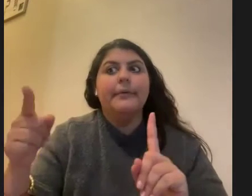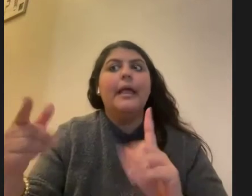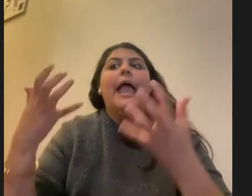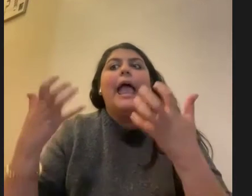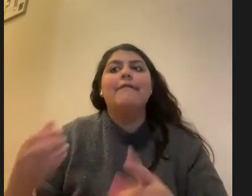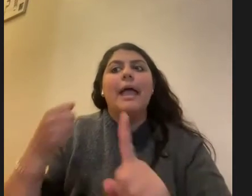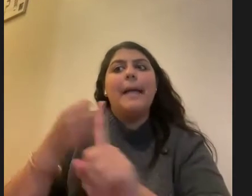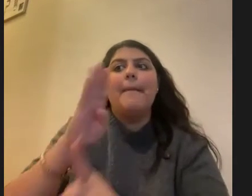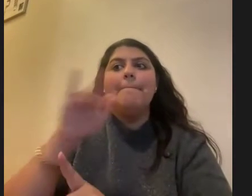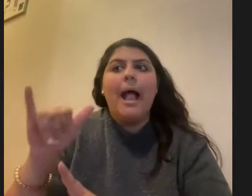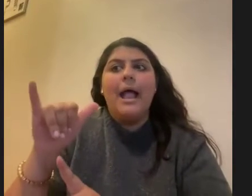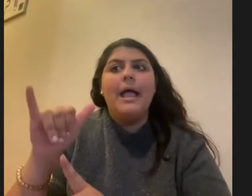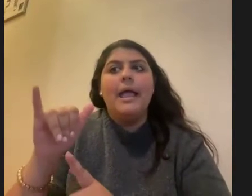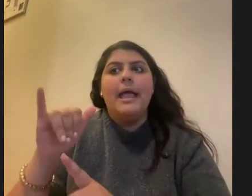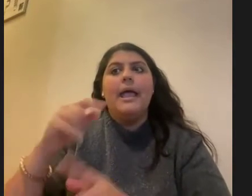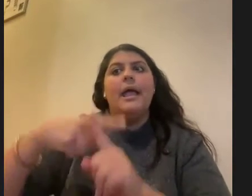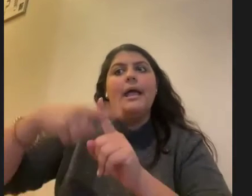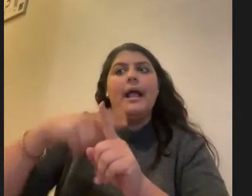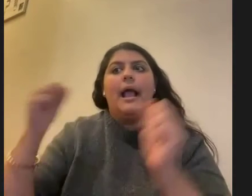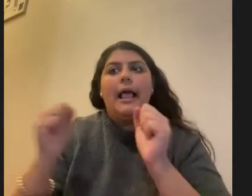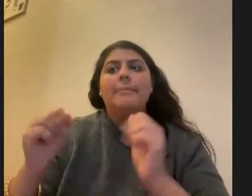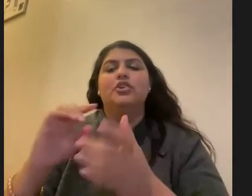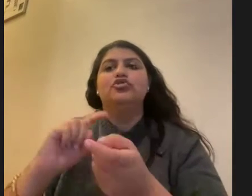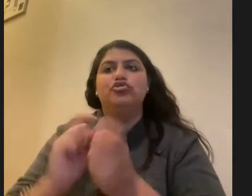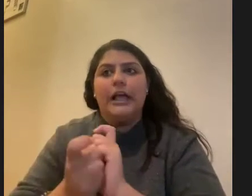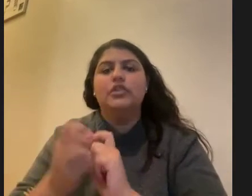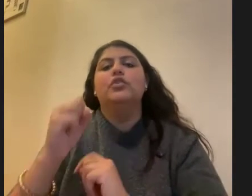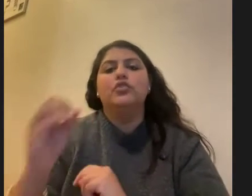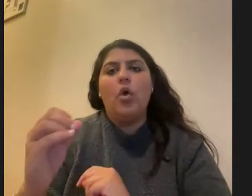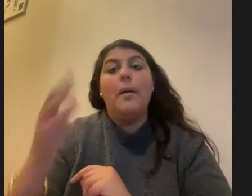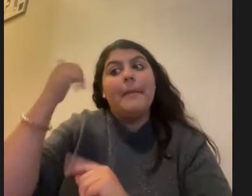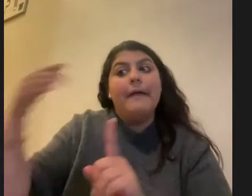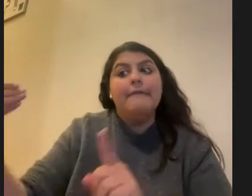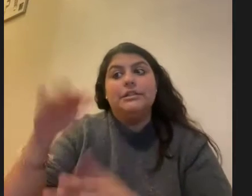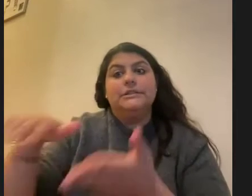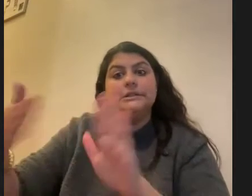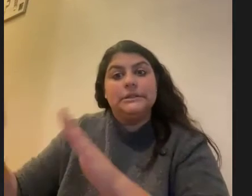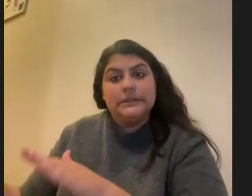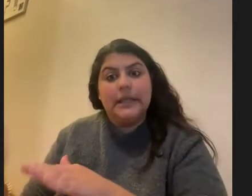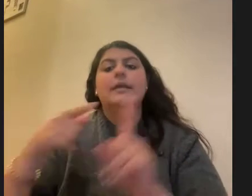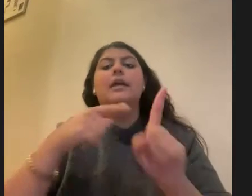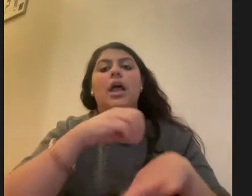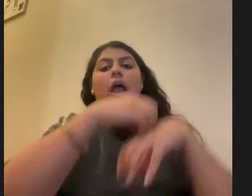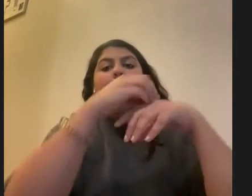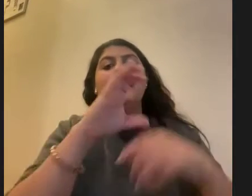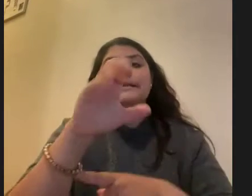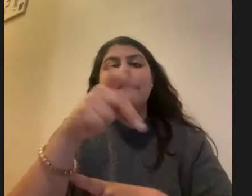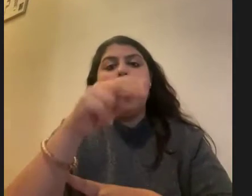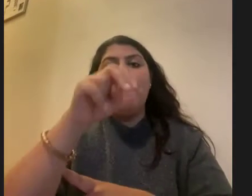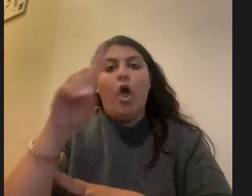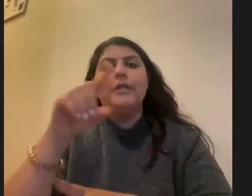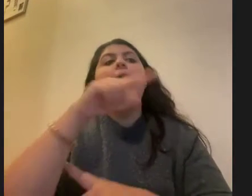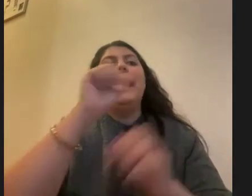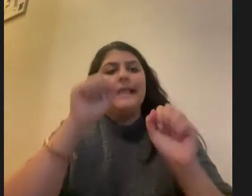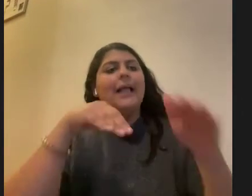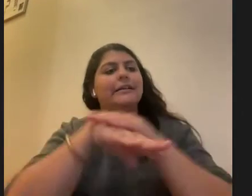change than cephalopods are. And so because fish are dying out, cephalopods have more access to prey resources, and